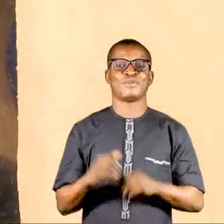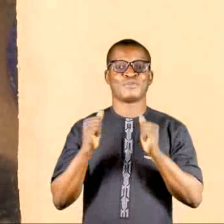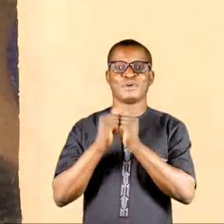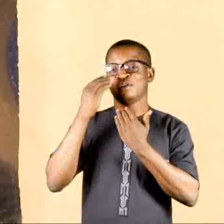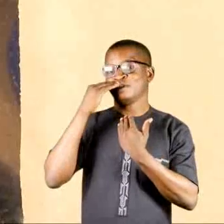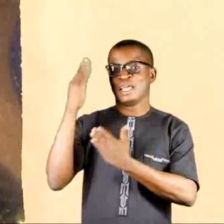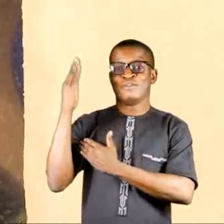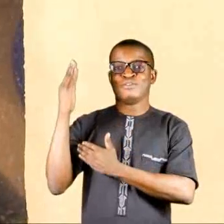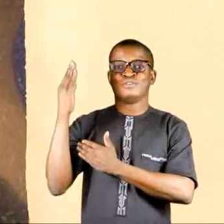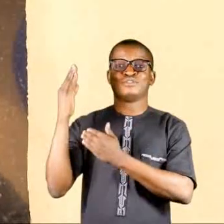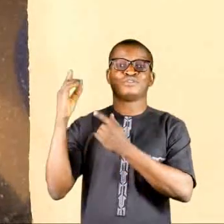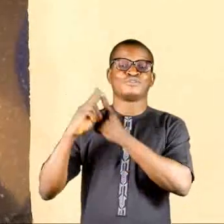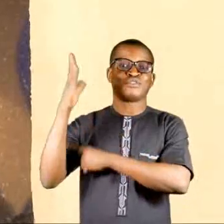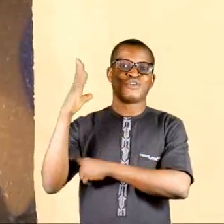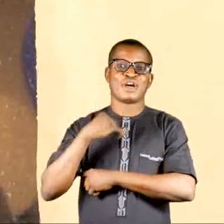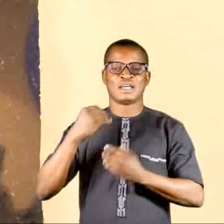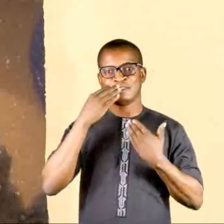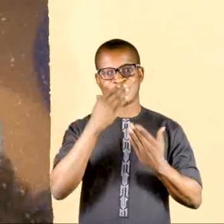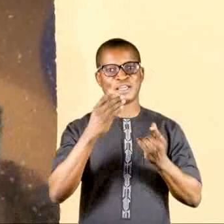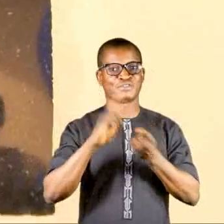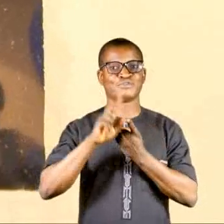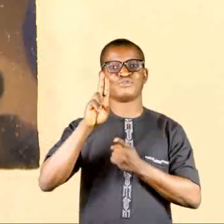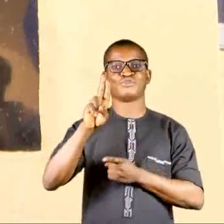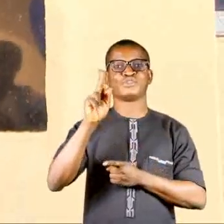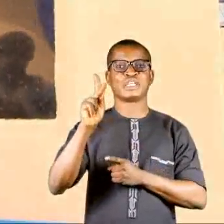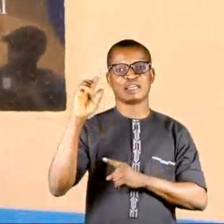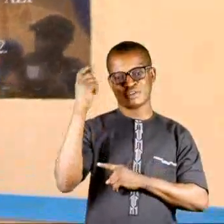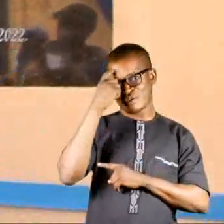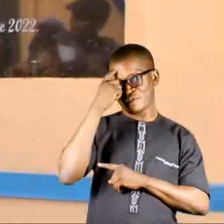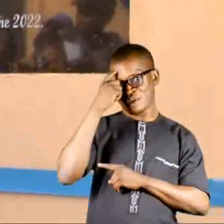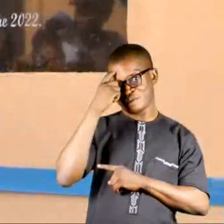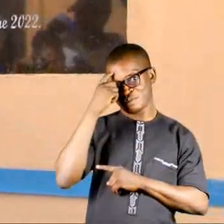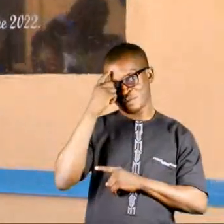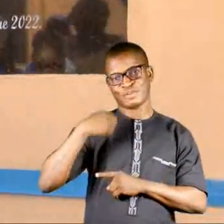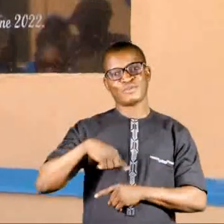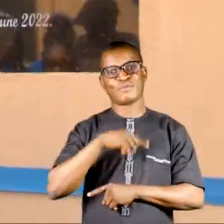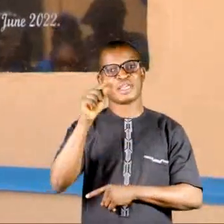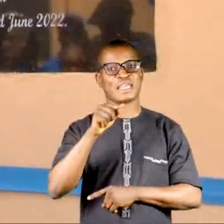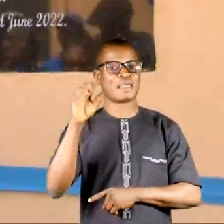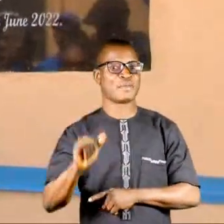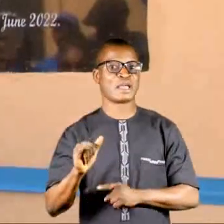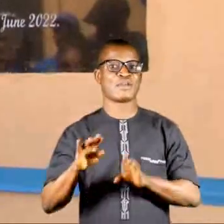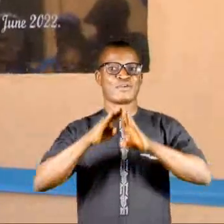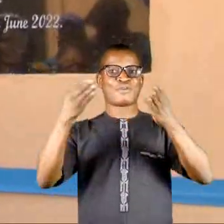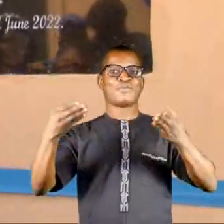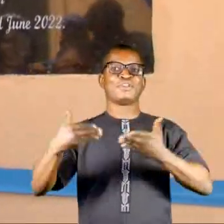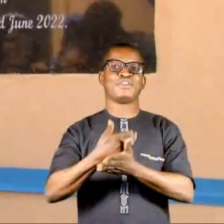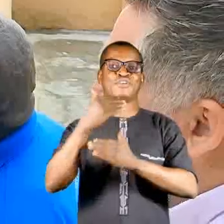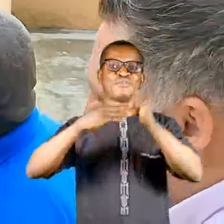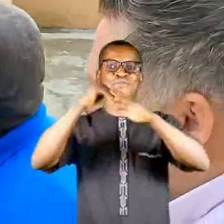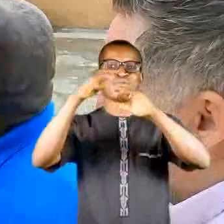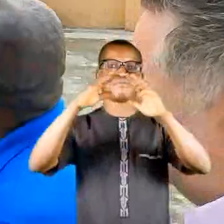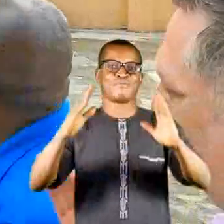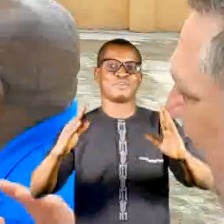So with gratitude to God and with thanks to the UK government, we hereby commission the video.